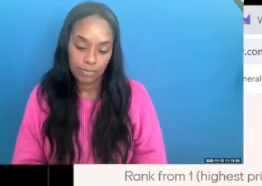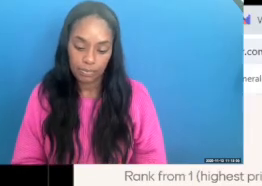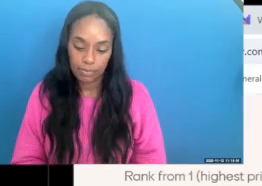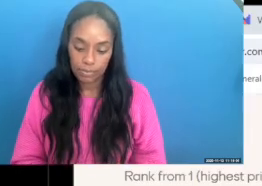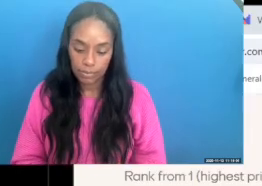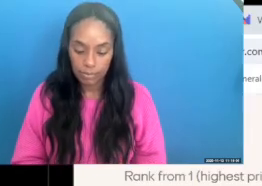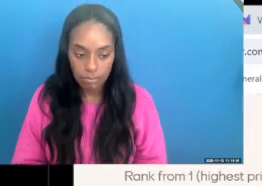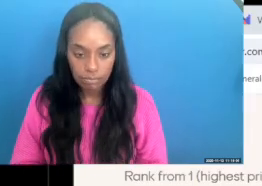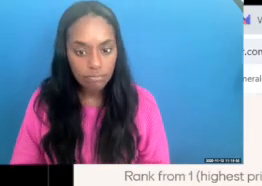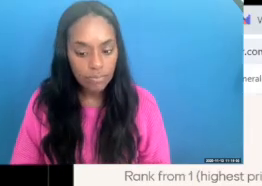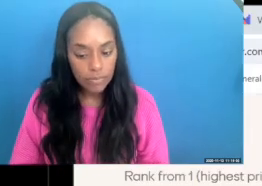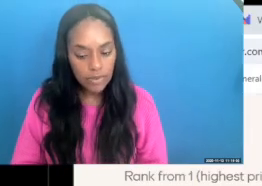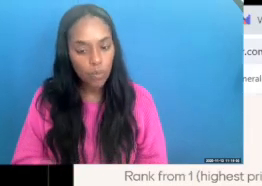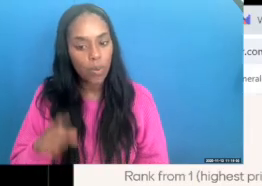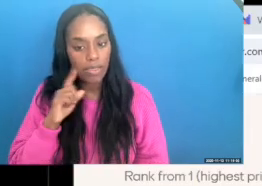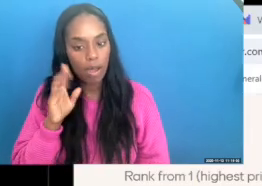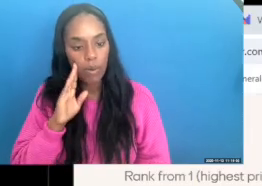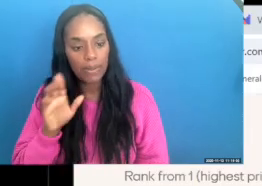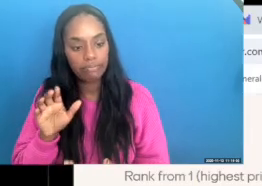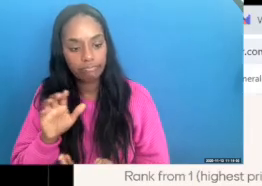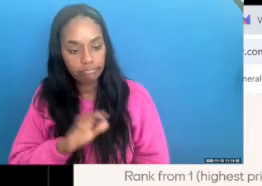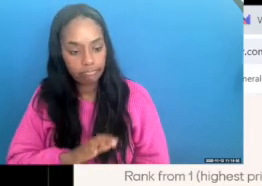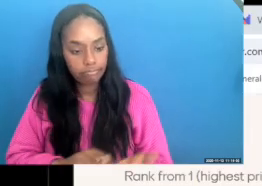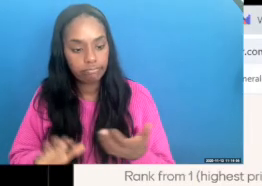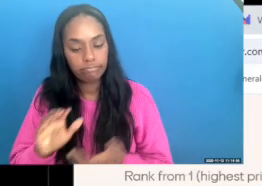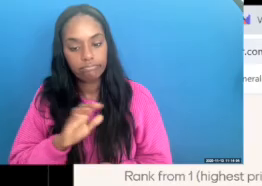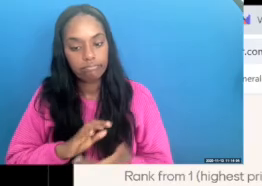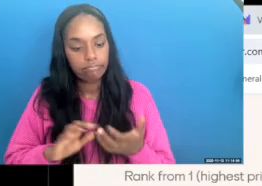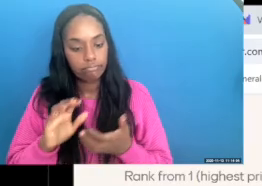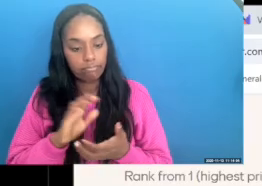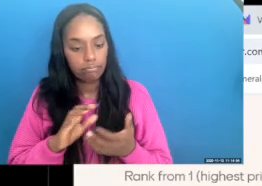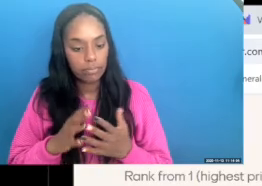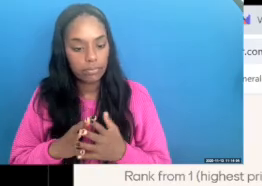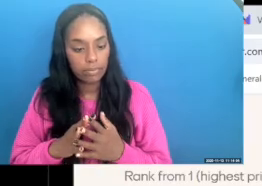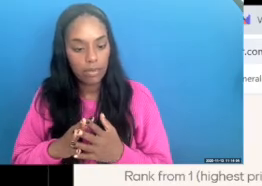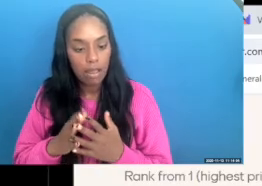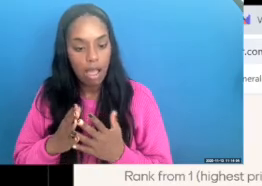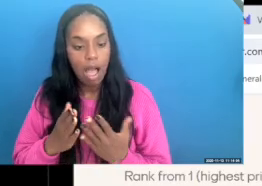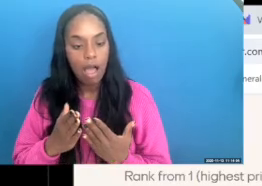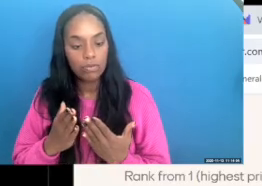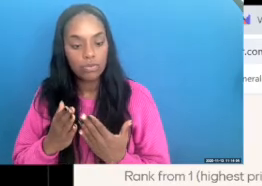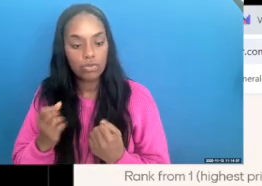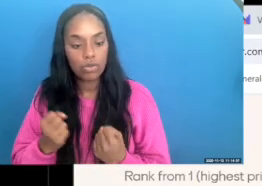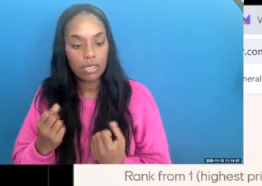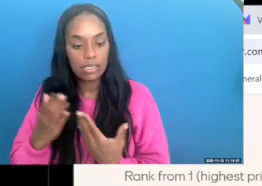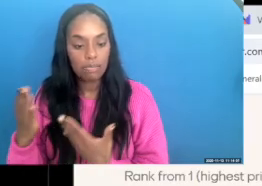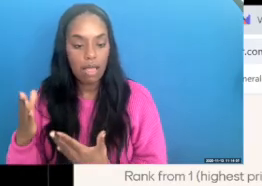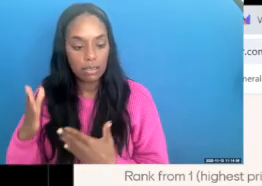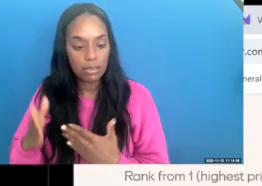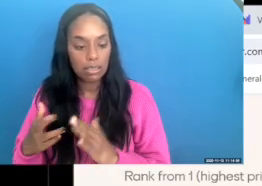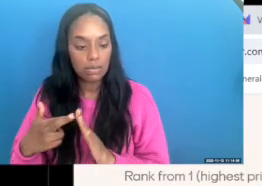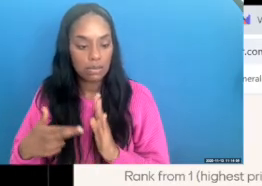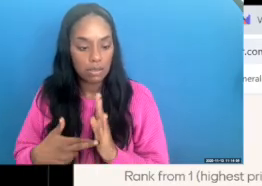emissions from the vehicle fleet. And we used to think we were going to get there through a combination of measures, including strong